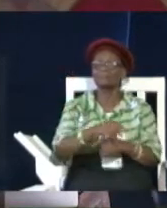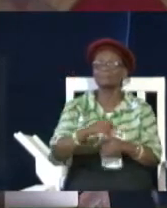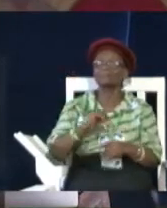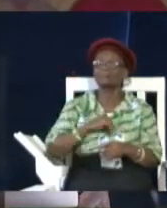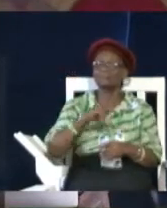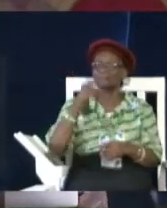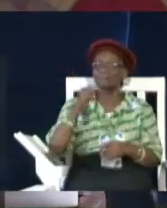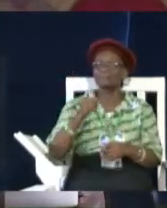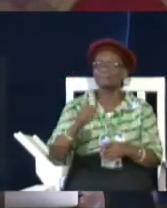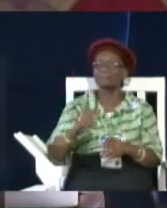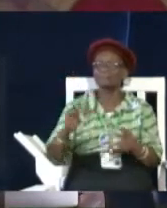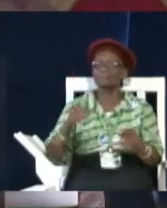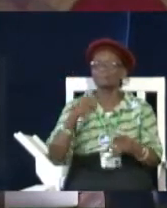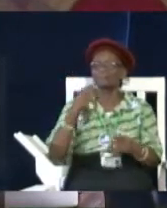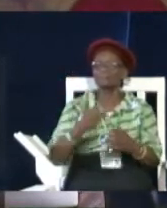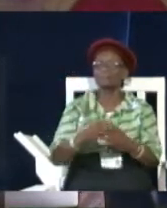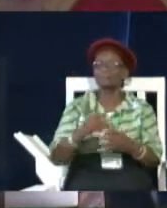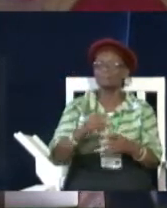still roaring.